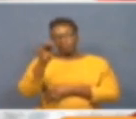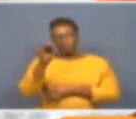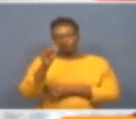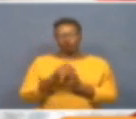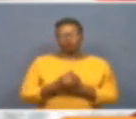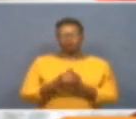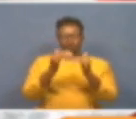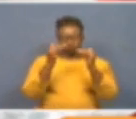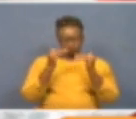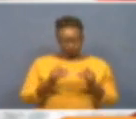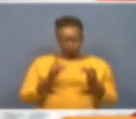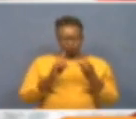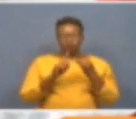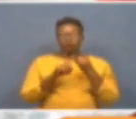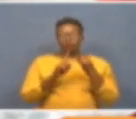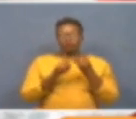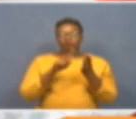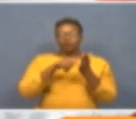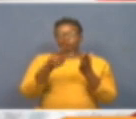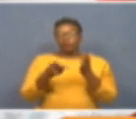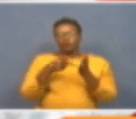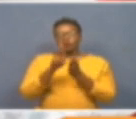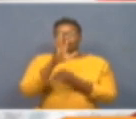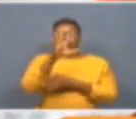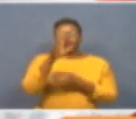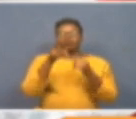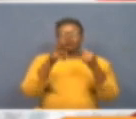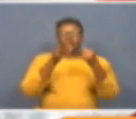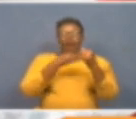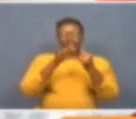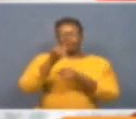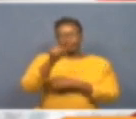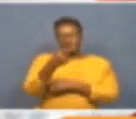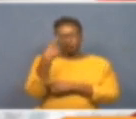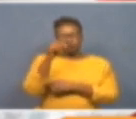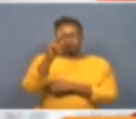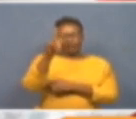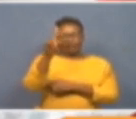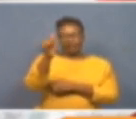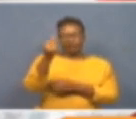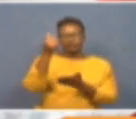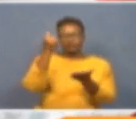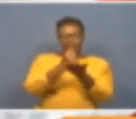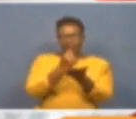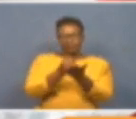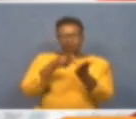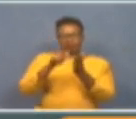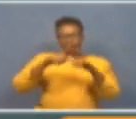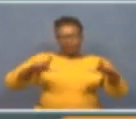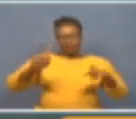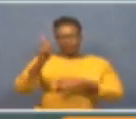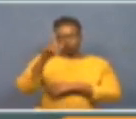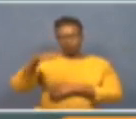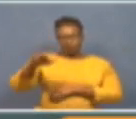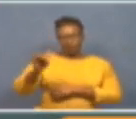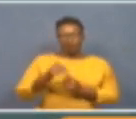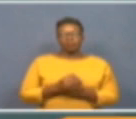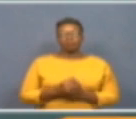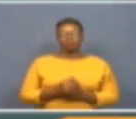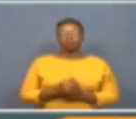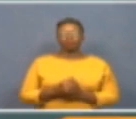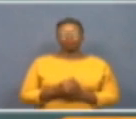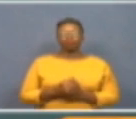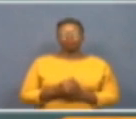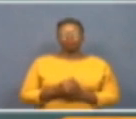also accused of failing to pay 58,000 shillings for KRS stamp in the purchase of land in Nairobi. Court orders that pending